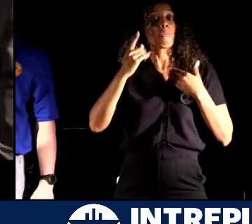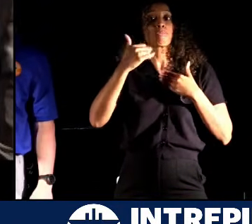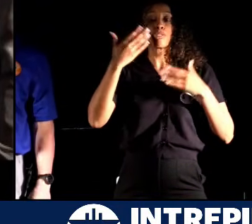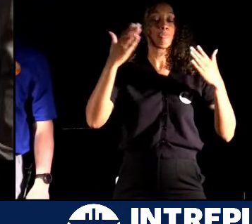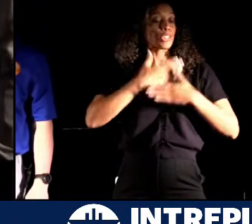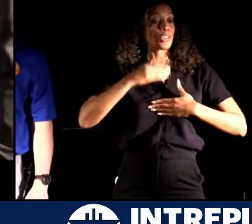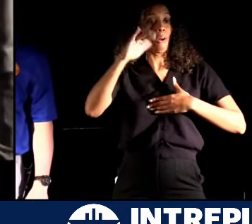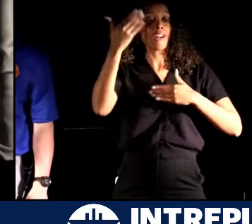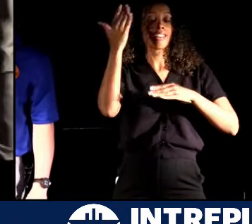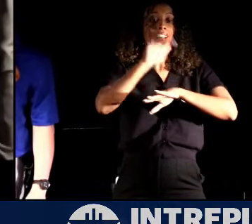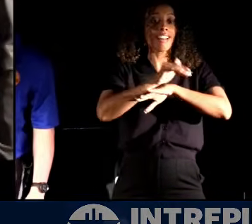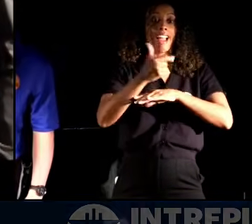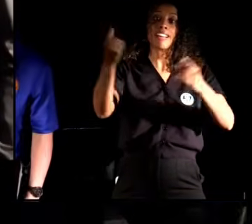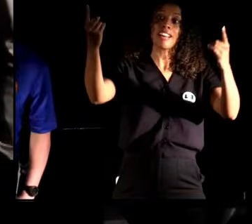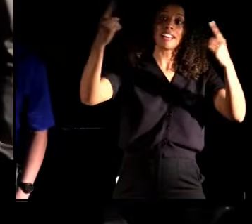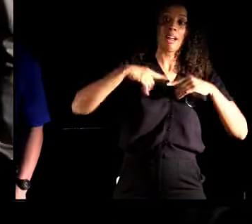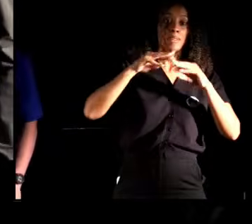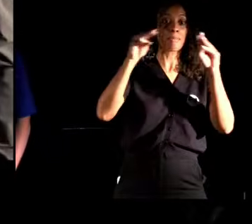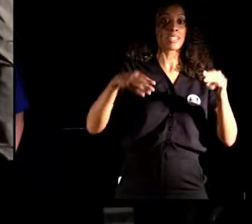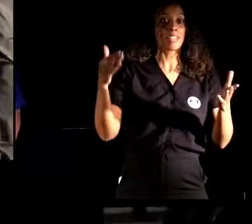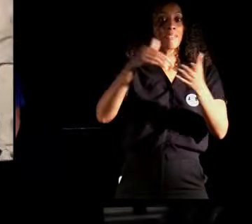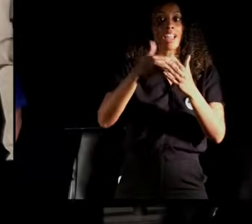sometime. Thanks.